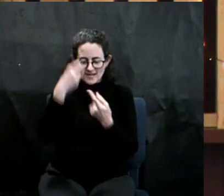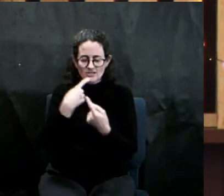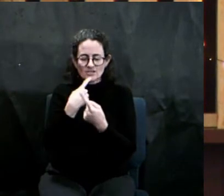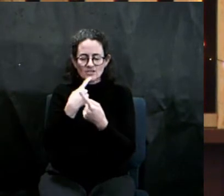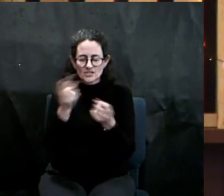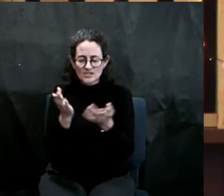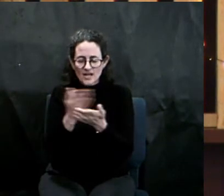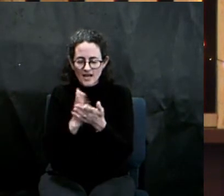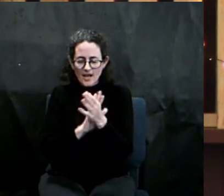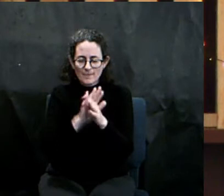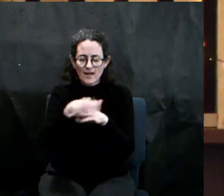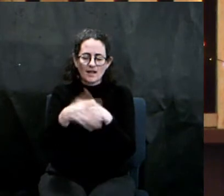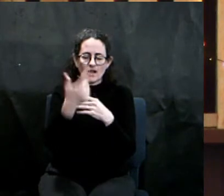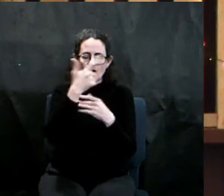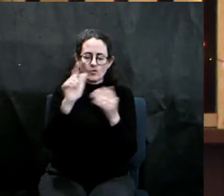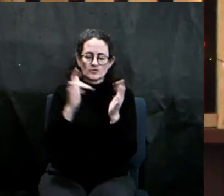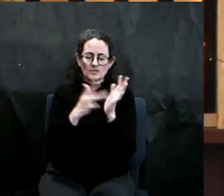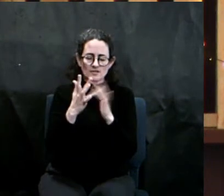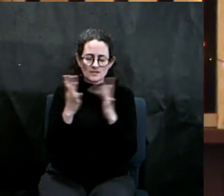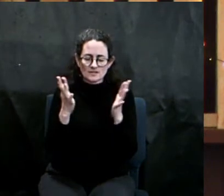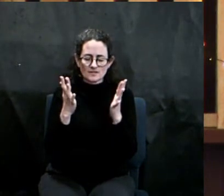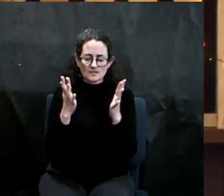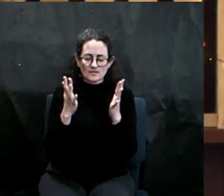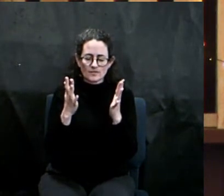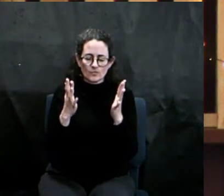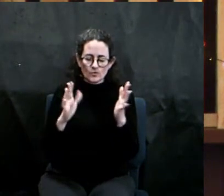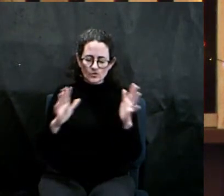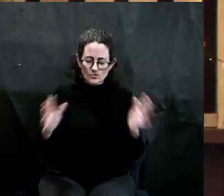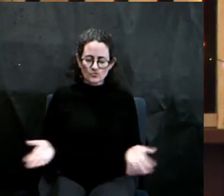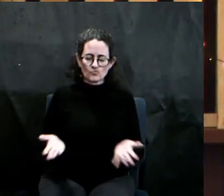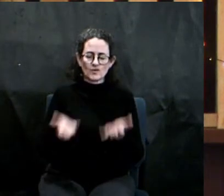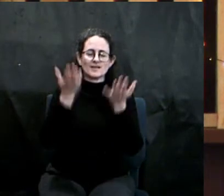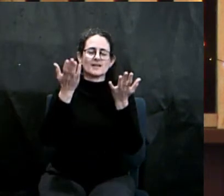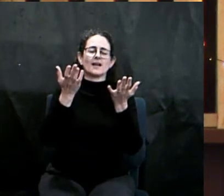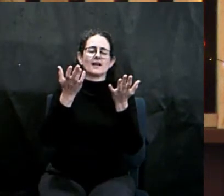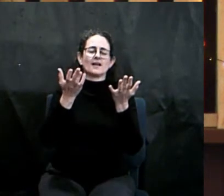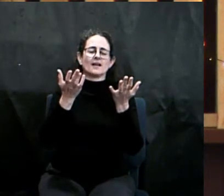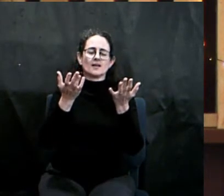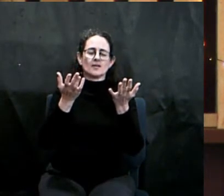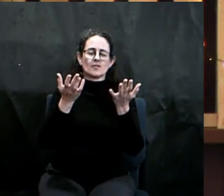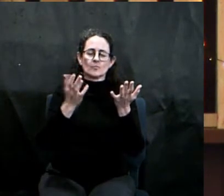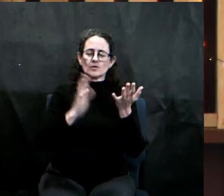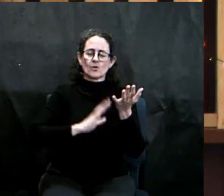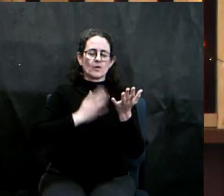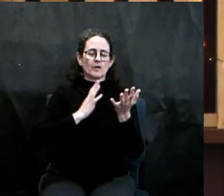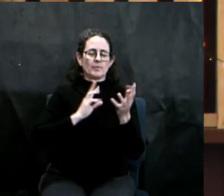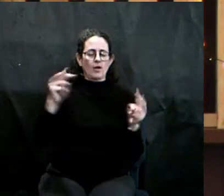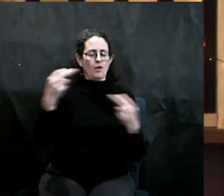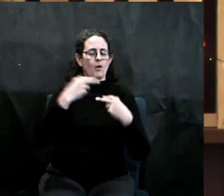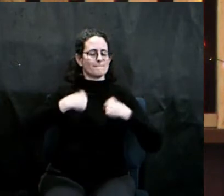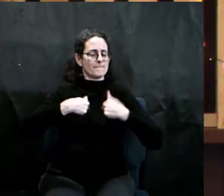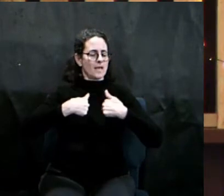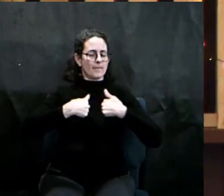strengthened by your Holy Spirit, surrendering our autonomy and self-rule to your far superior sovereignty over our